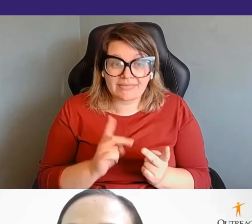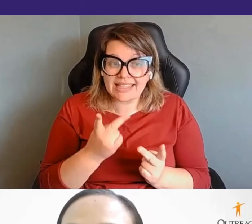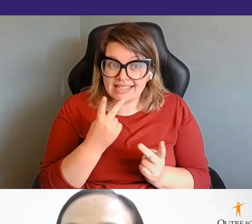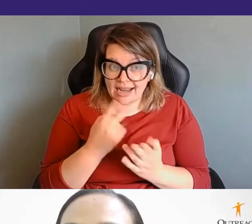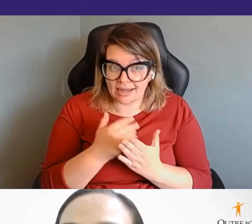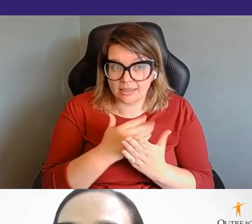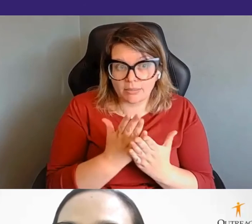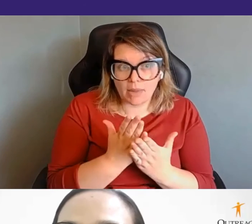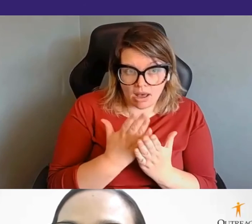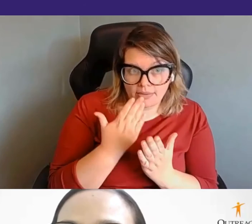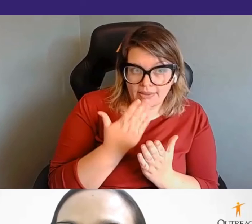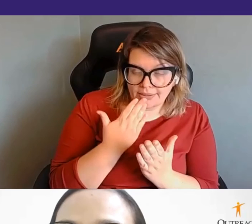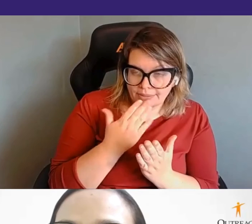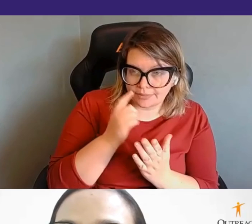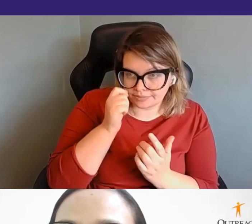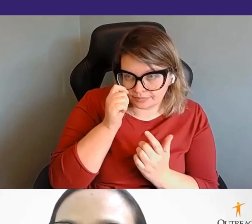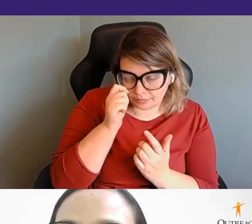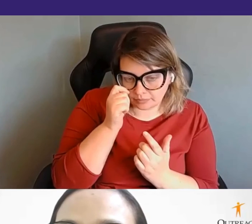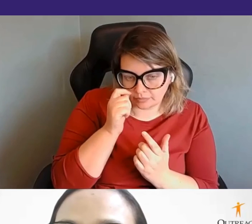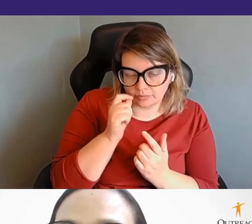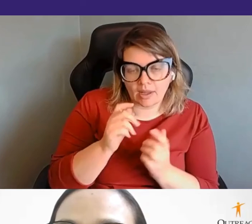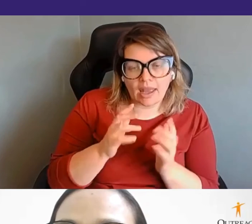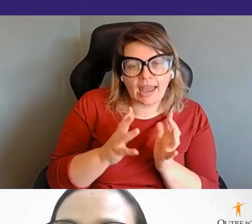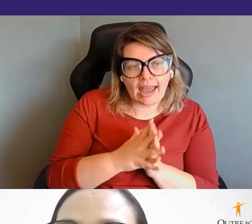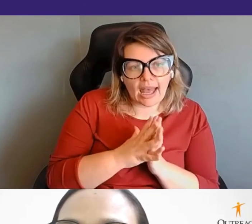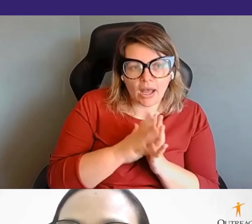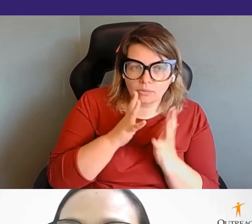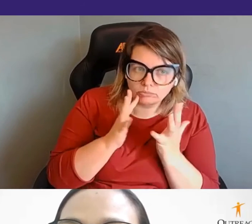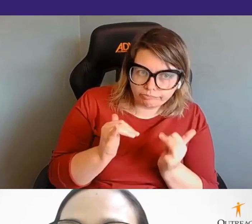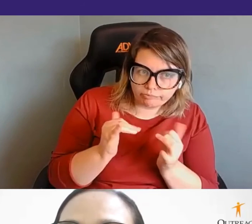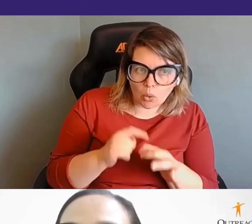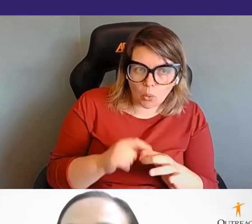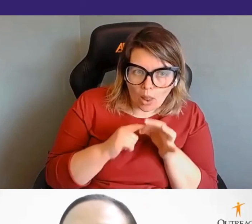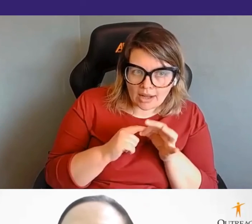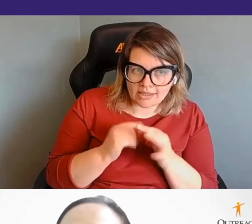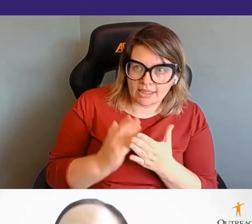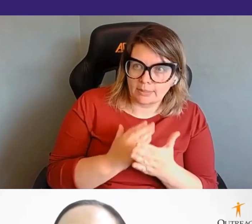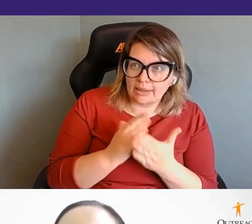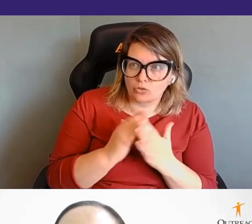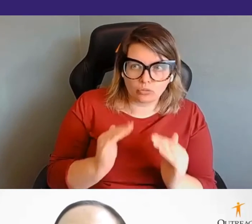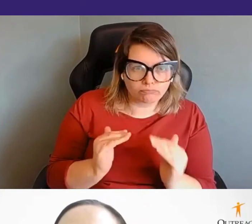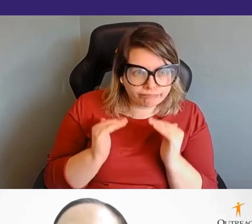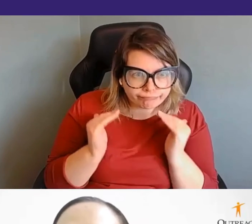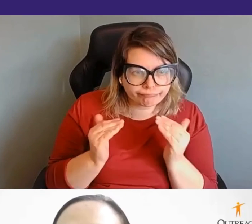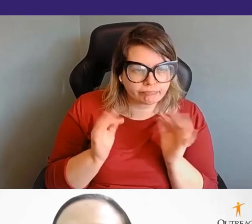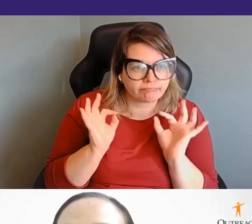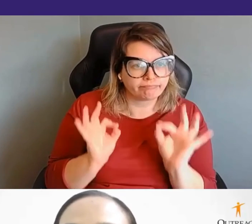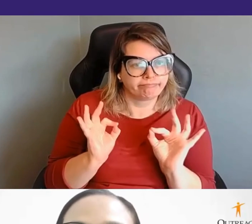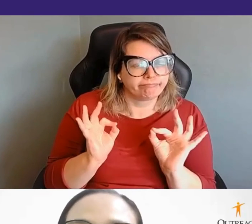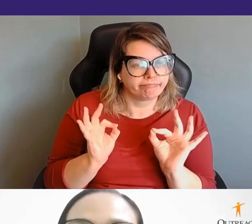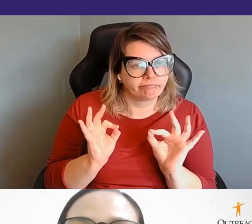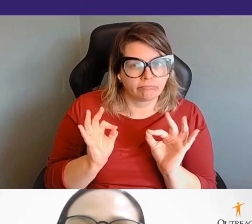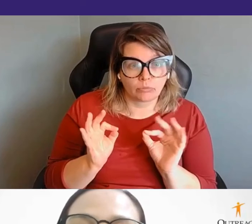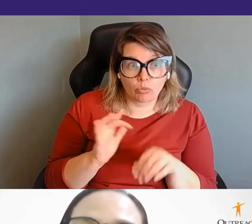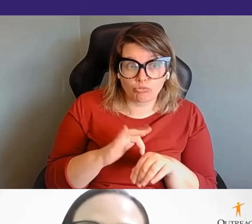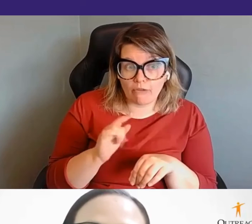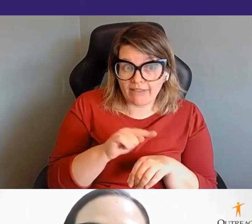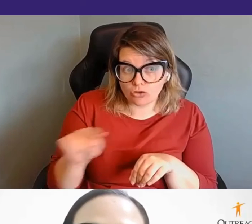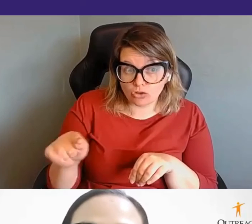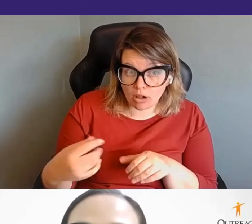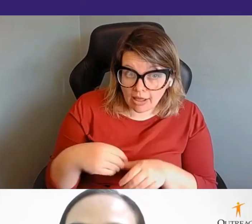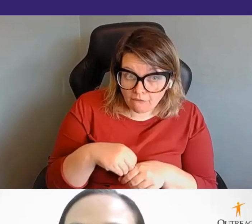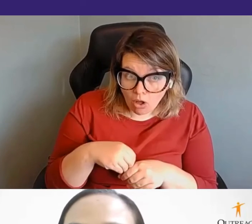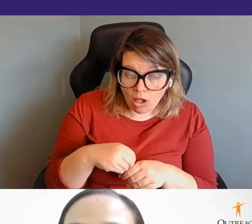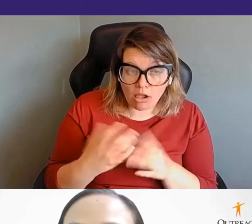question is also, how do you quality assure the resulting data, and how much are professionals involved or the